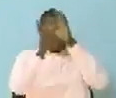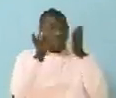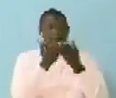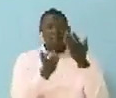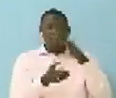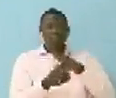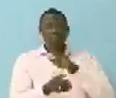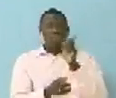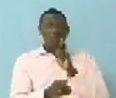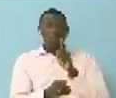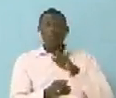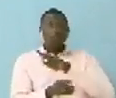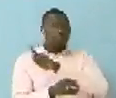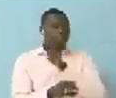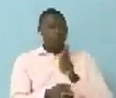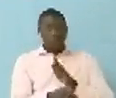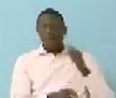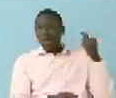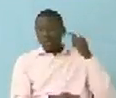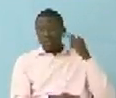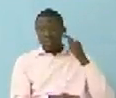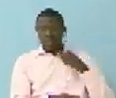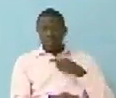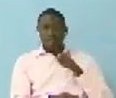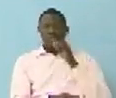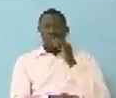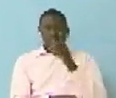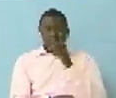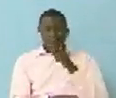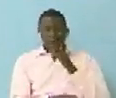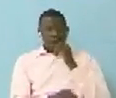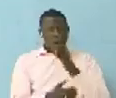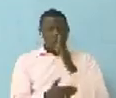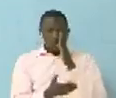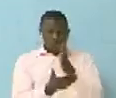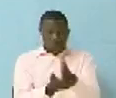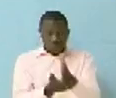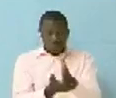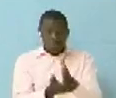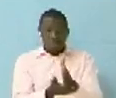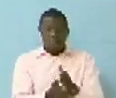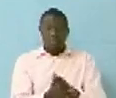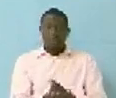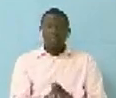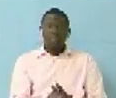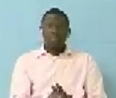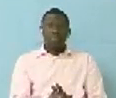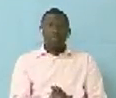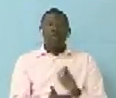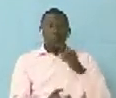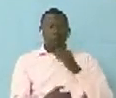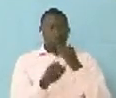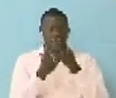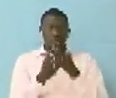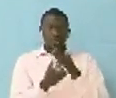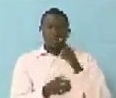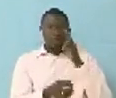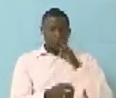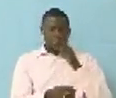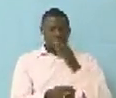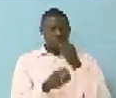what we heard, is he being truthful? Because what I understood was he was trying to mention that we were part of the panel.